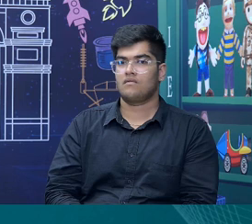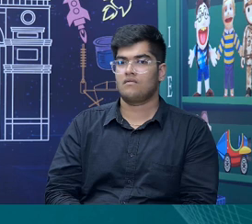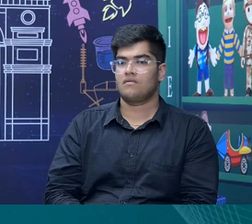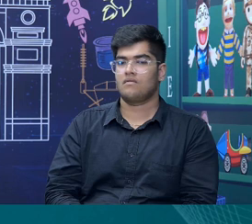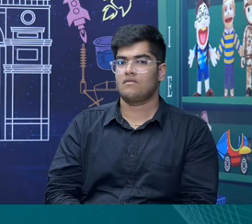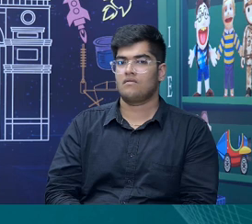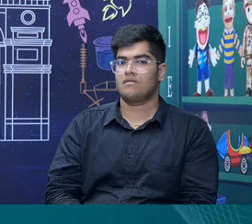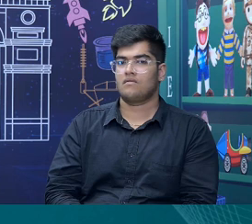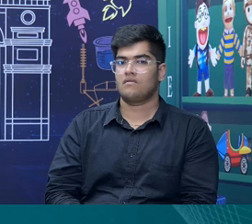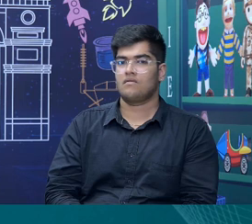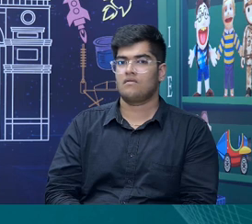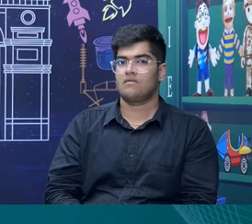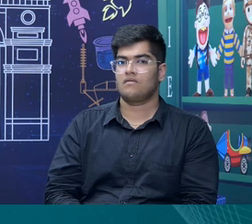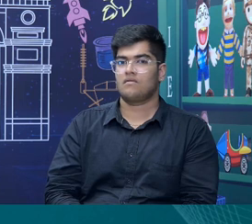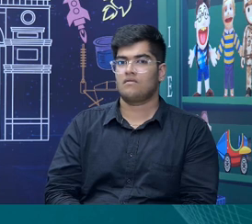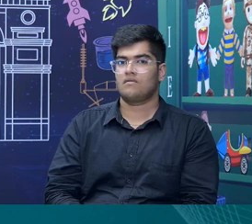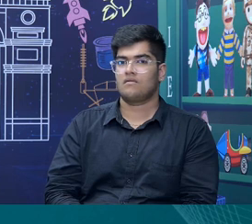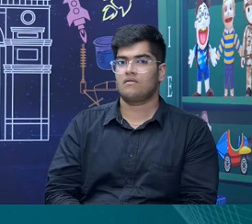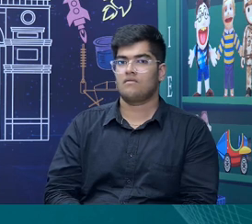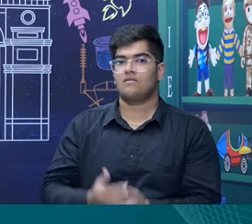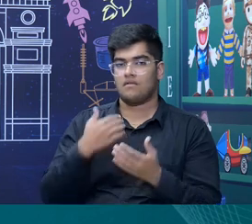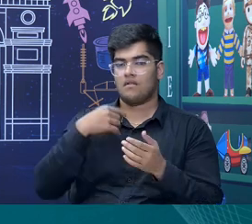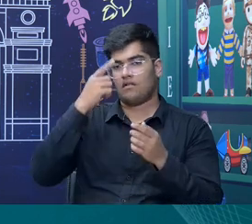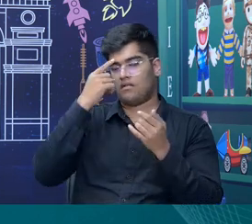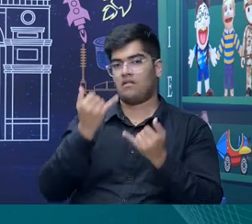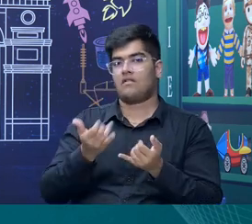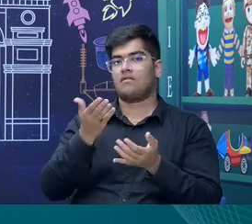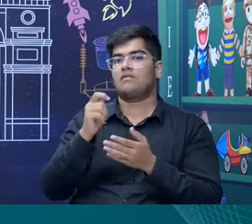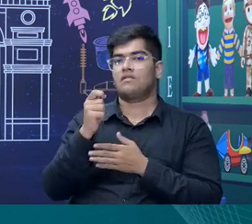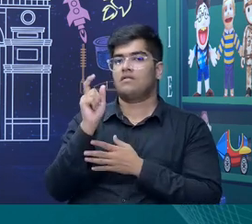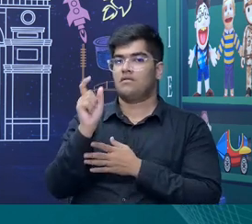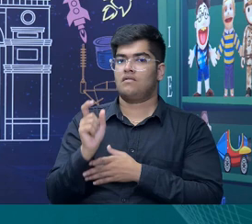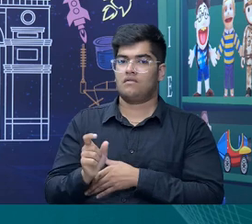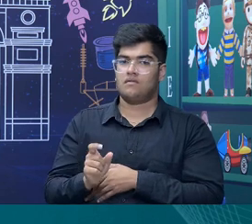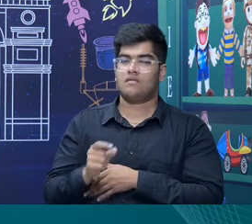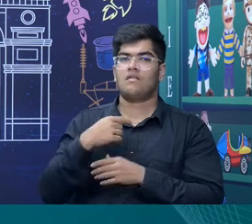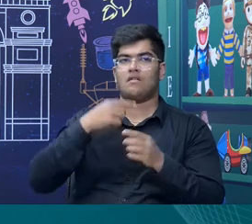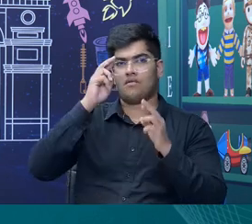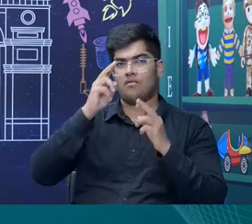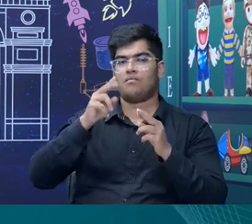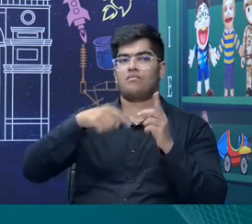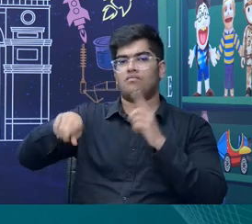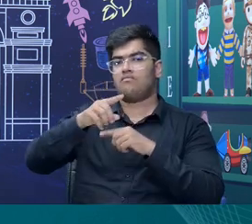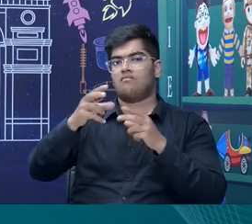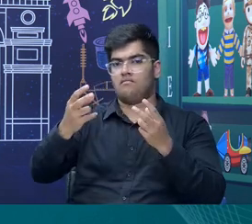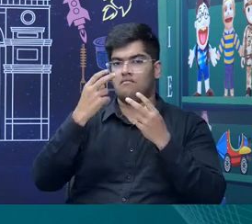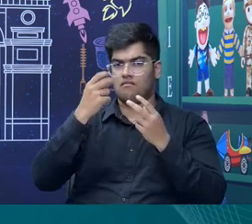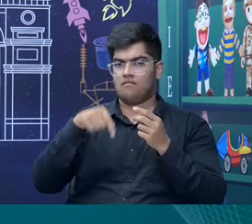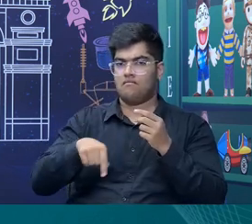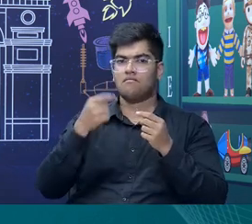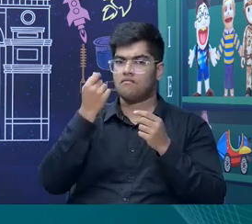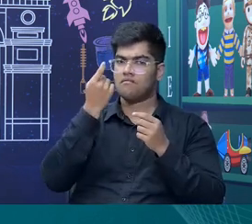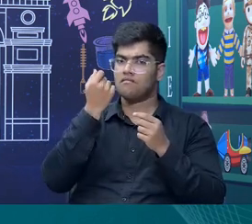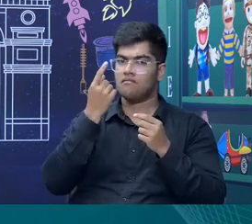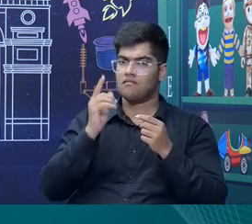mom I think now the keywords so dear Learners and viewers as you can see we are having